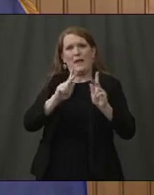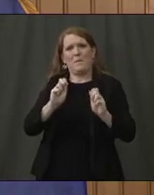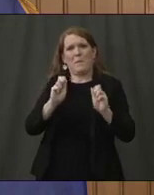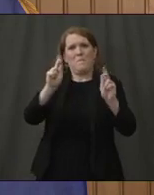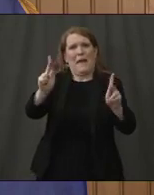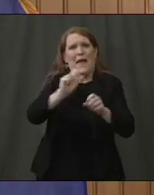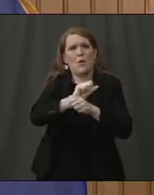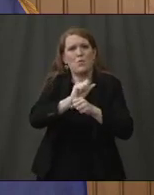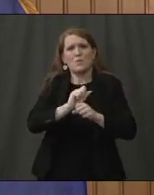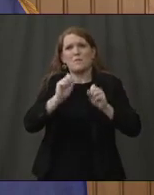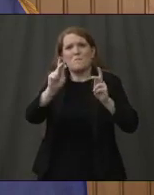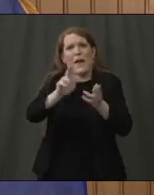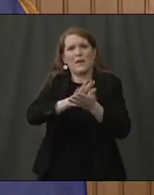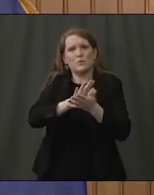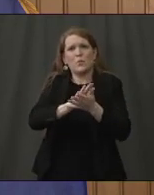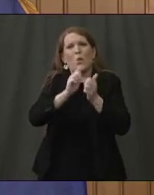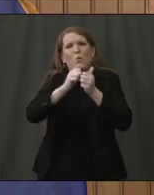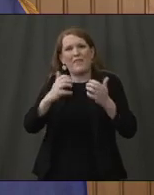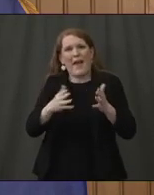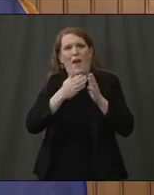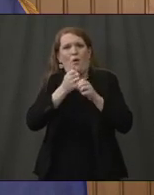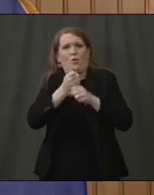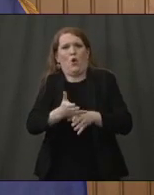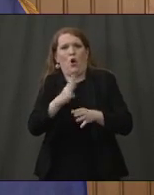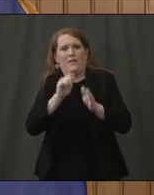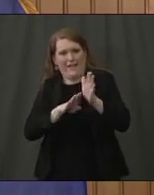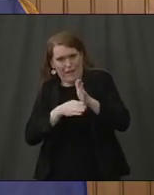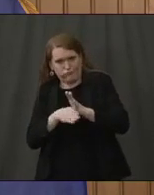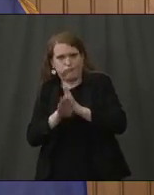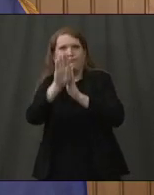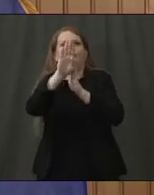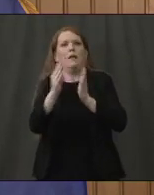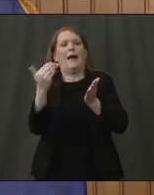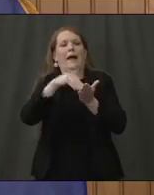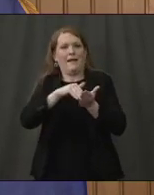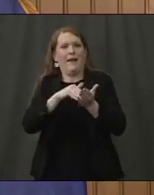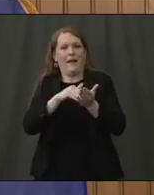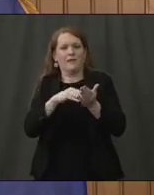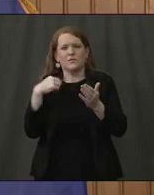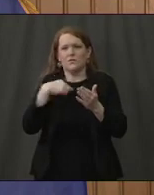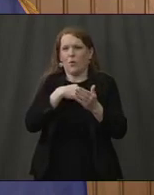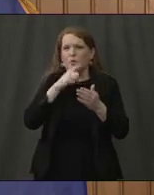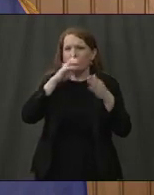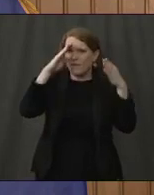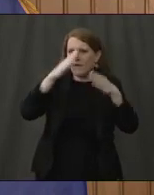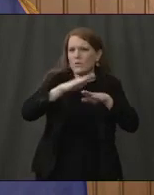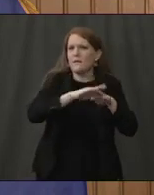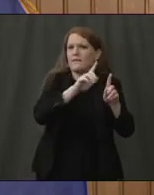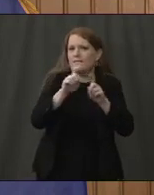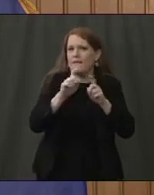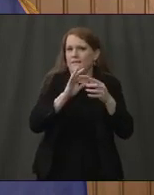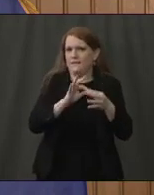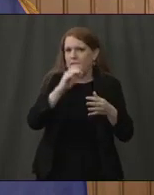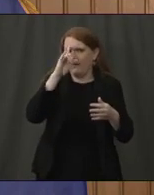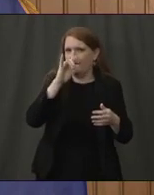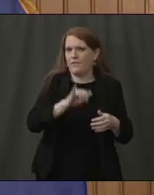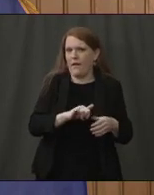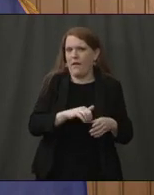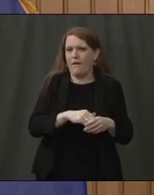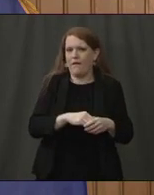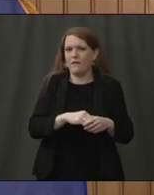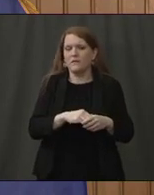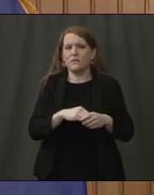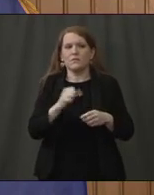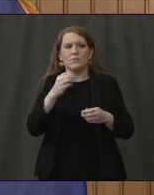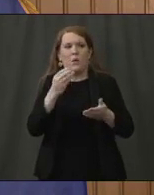And a lot of that's going to be in and around more broad-based testing. You'll probably see from the first graph that while a lot of folks are